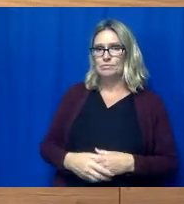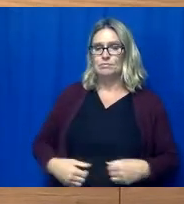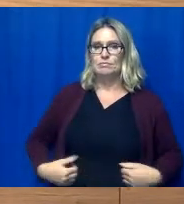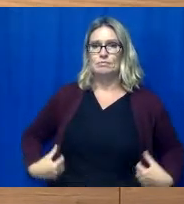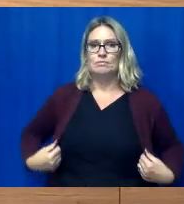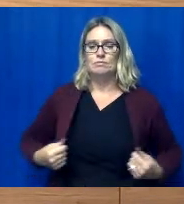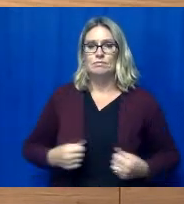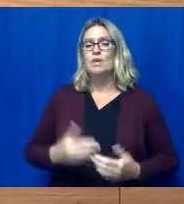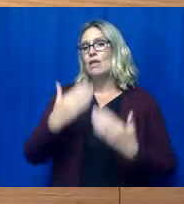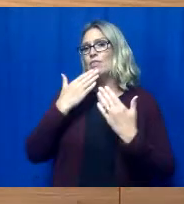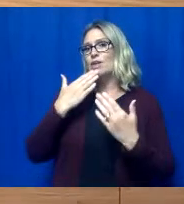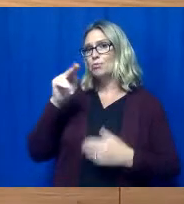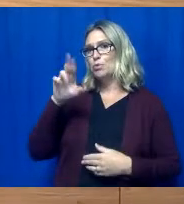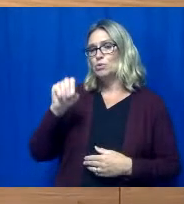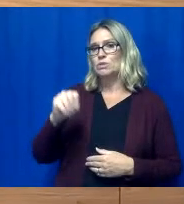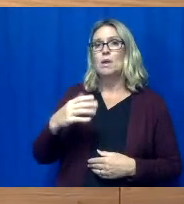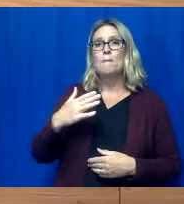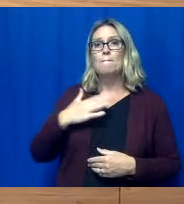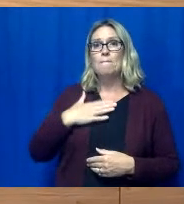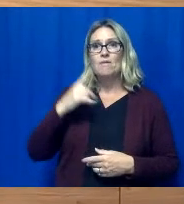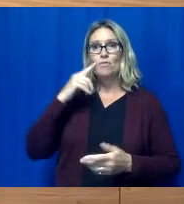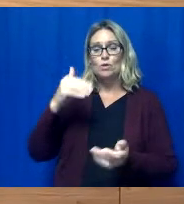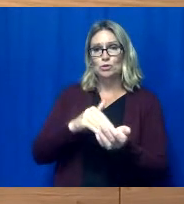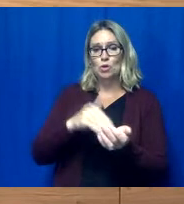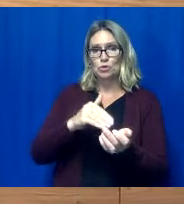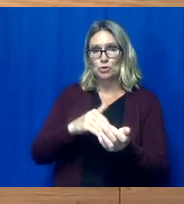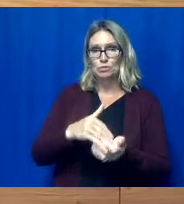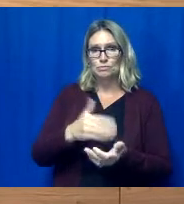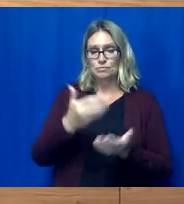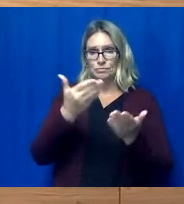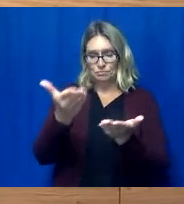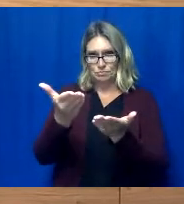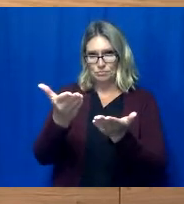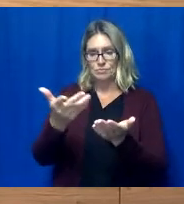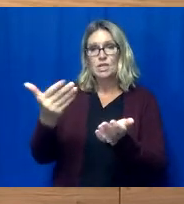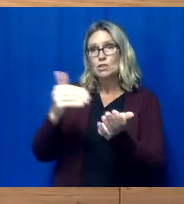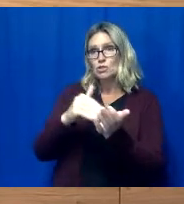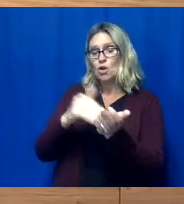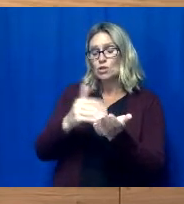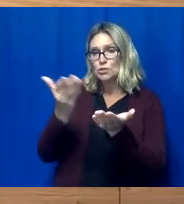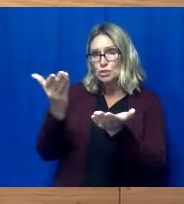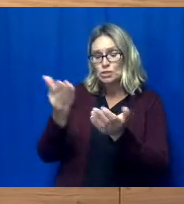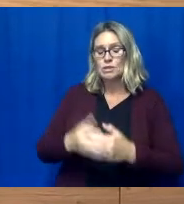Thank you, Bruce. My question is for Dr. Russell. Dr. Russell, just given that